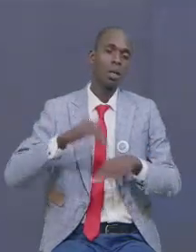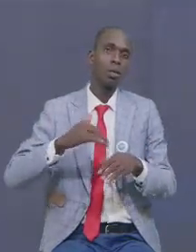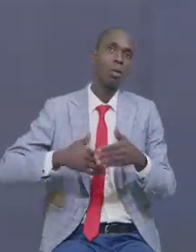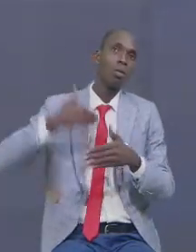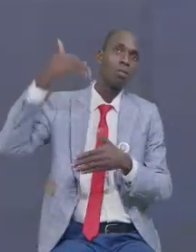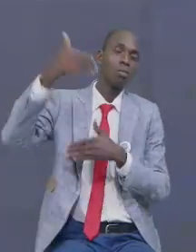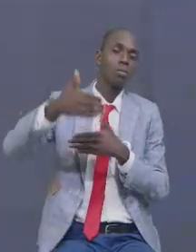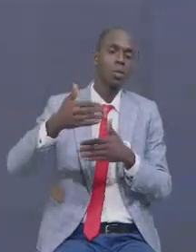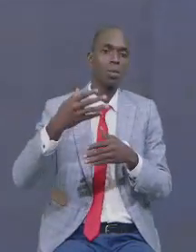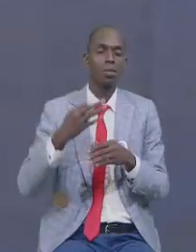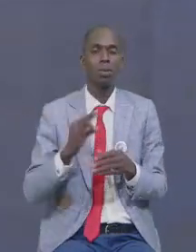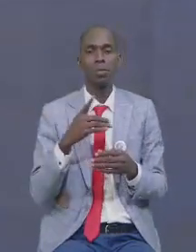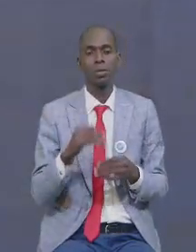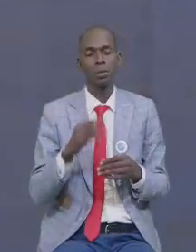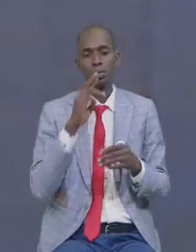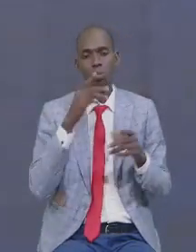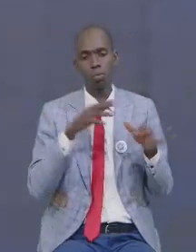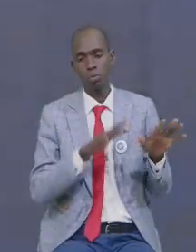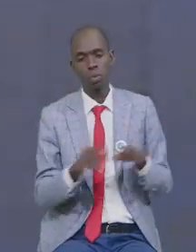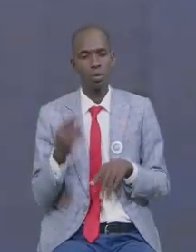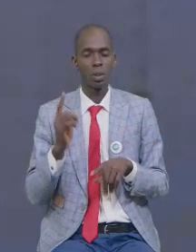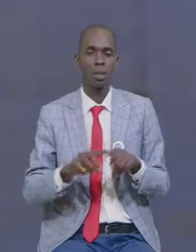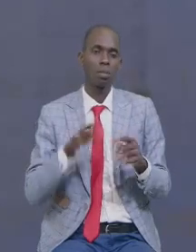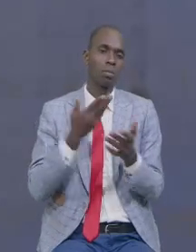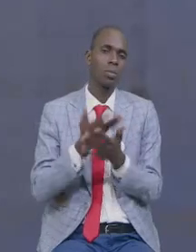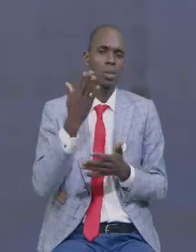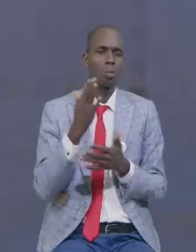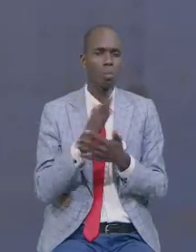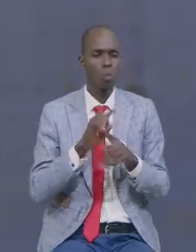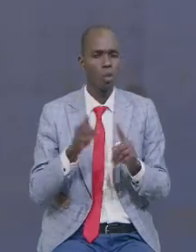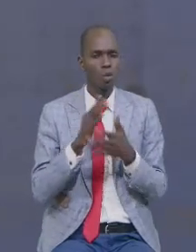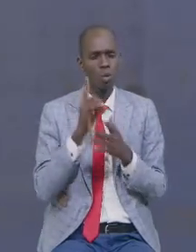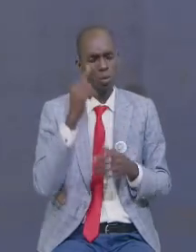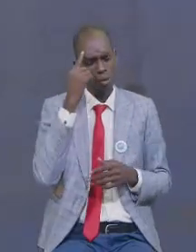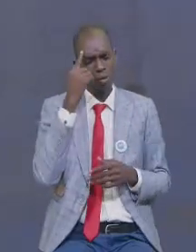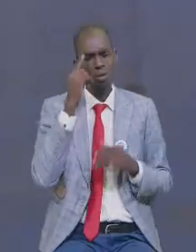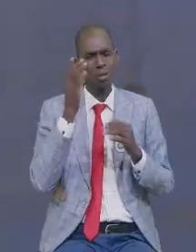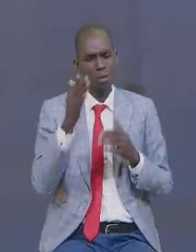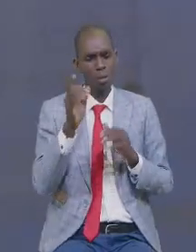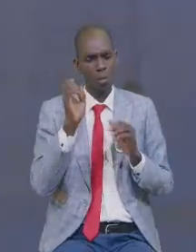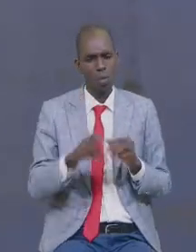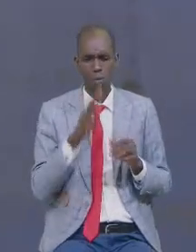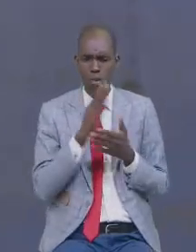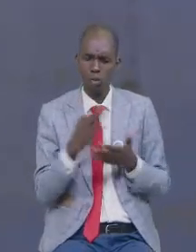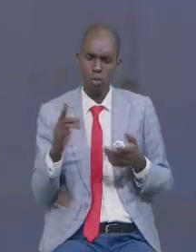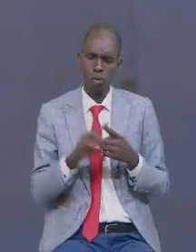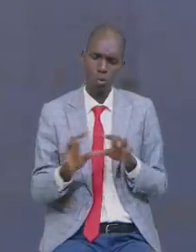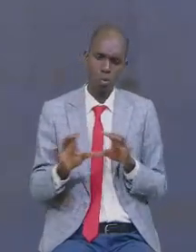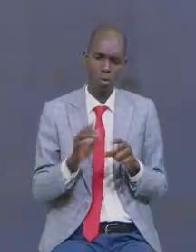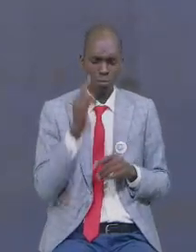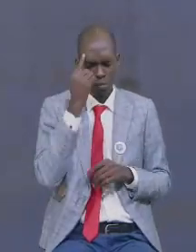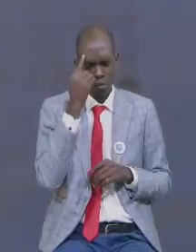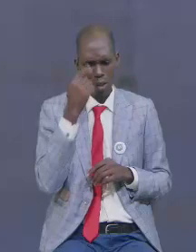get to. Somebody thought, there must be something we can do. And somebody thought, we can